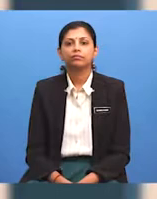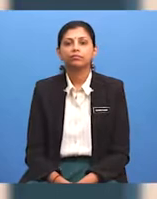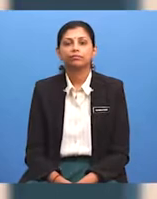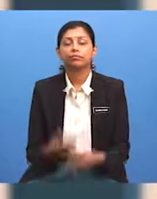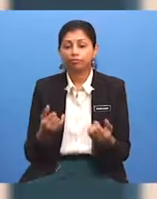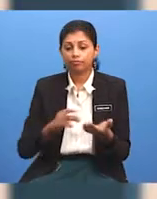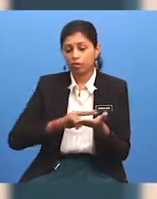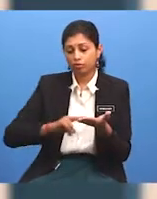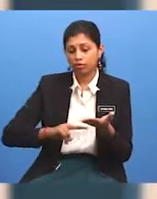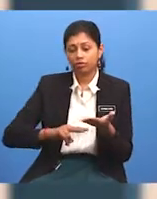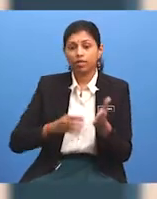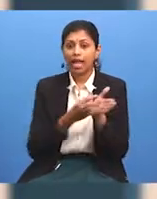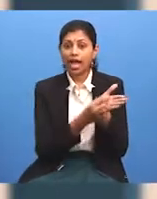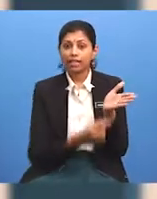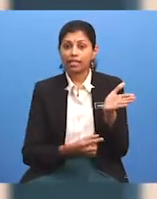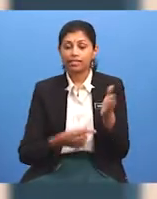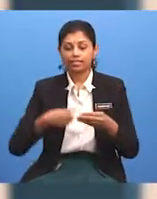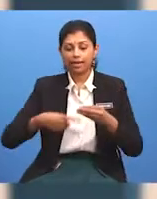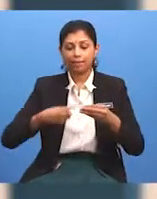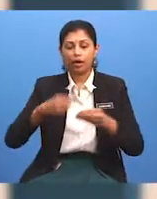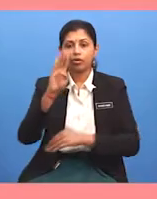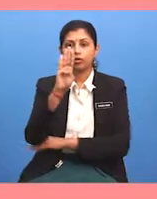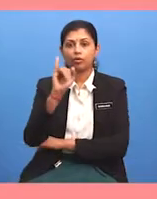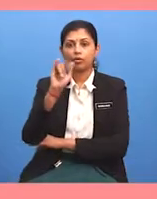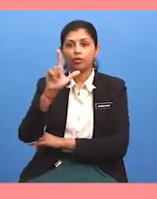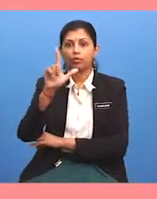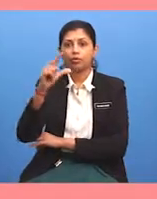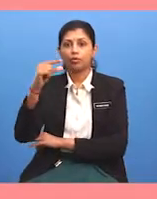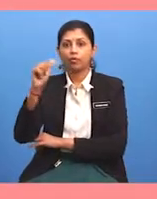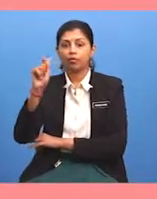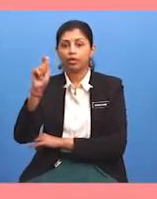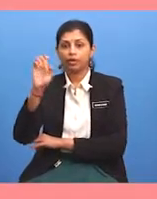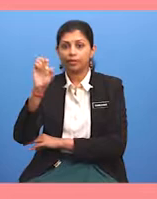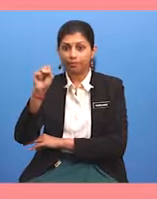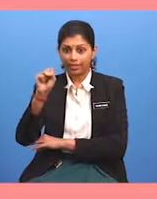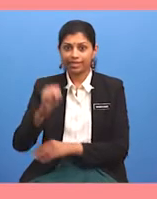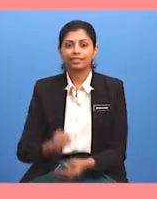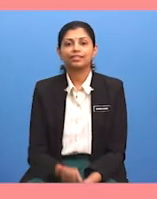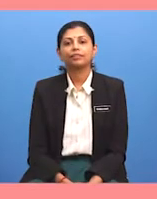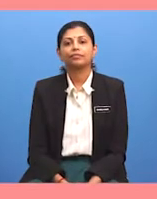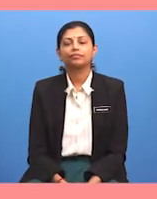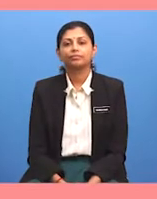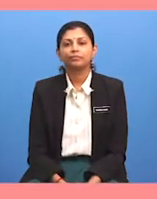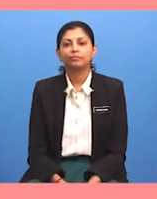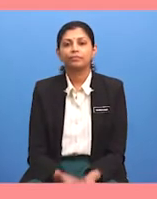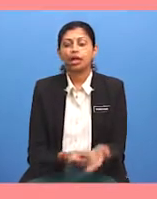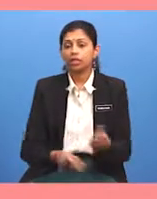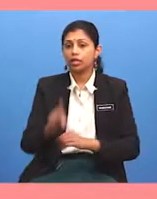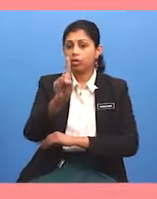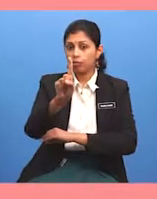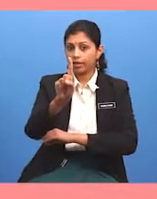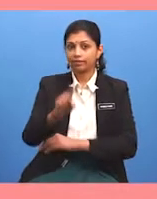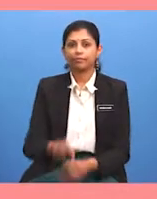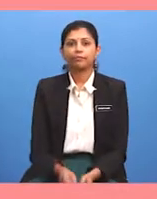Gates. Answer questions 1 and 2 based on Article 1. Article